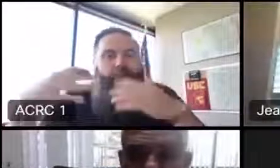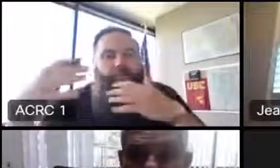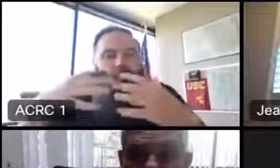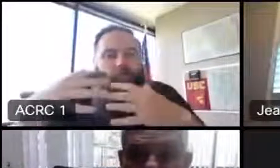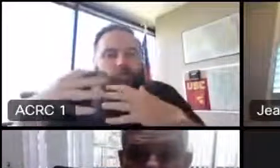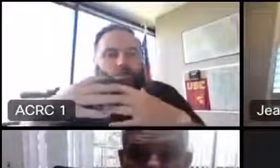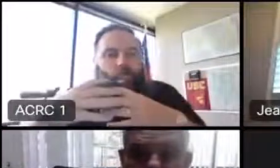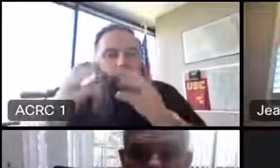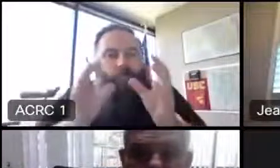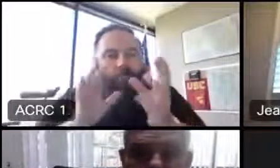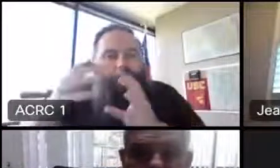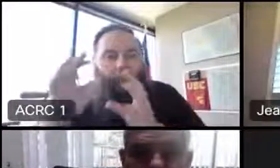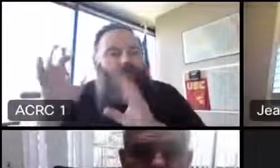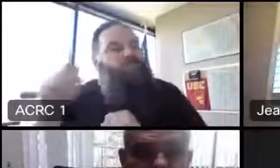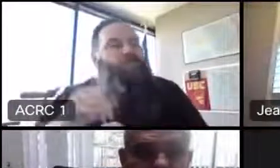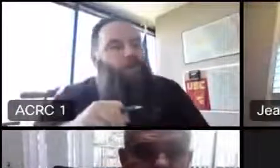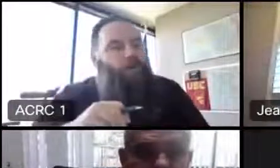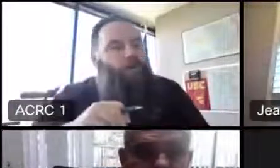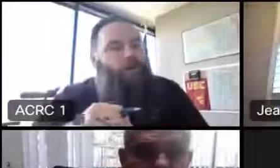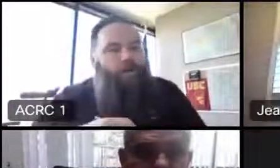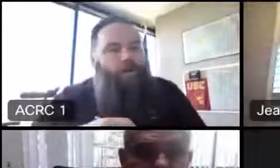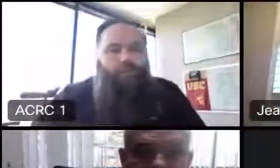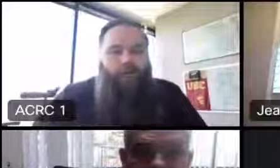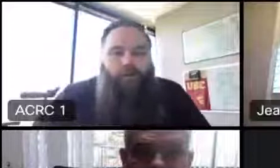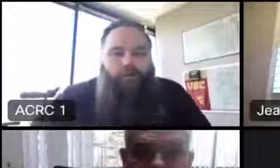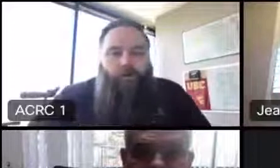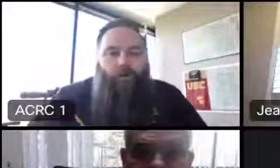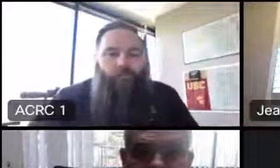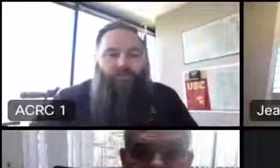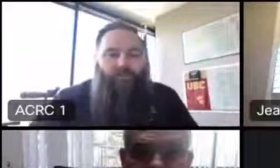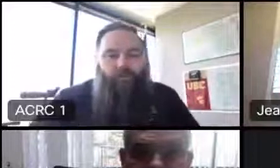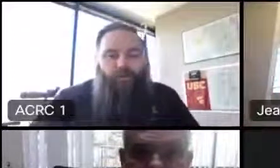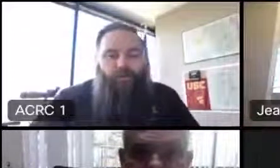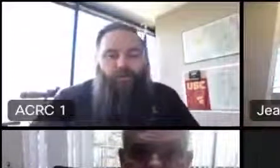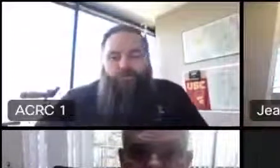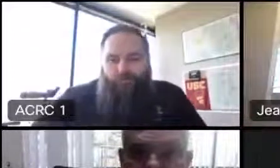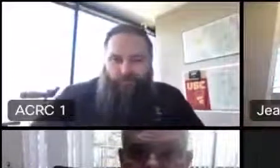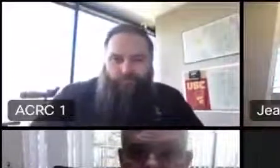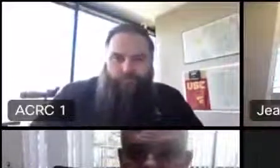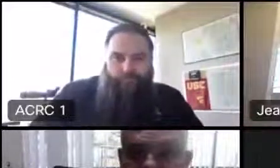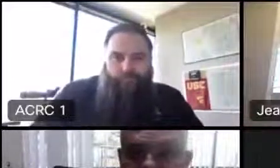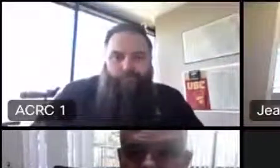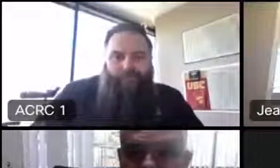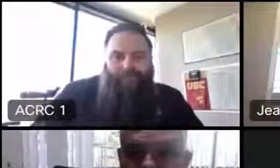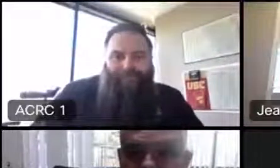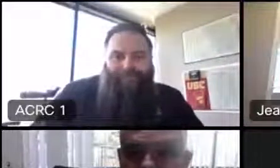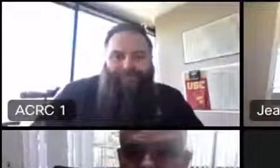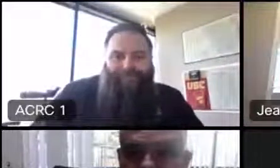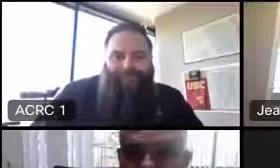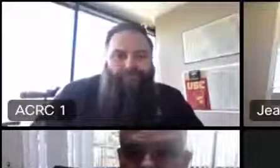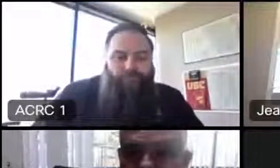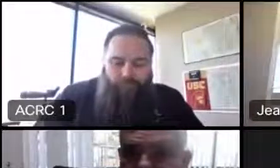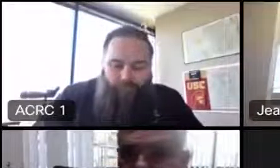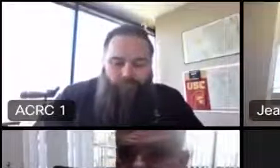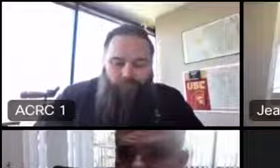of explain what's going on and kind of what our hopes are here in the near future? Okay, sure. So